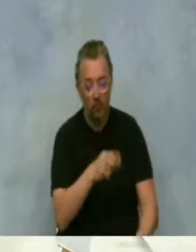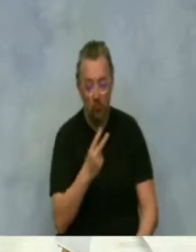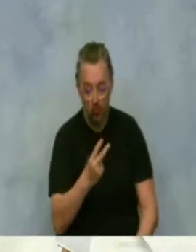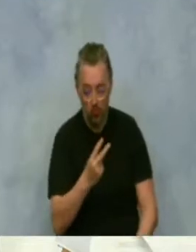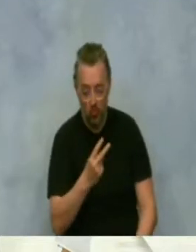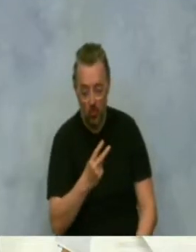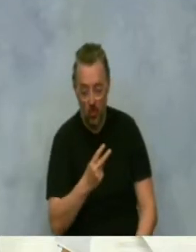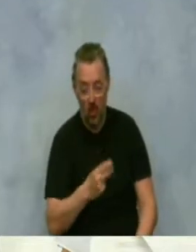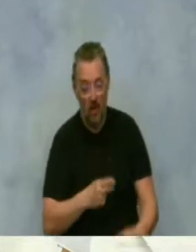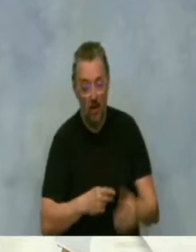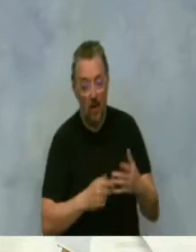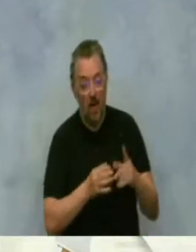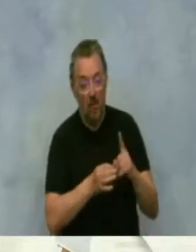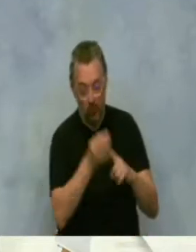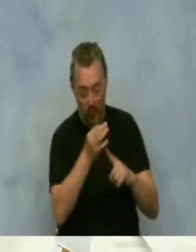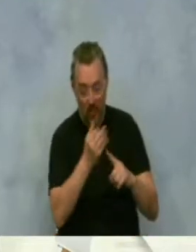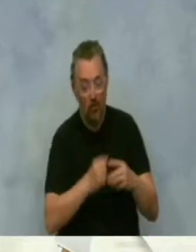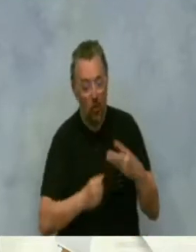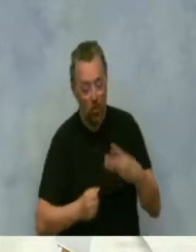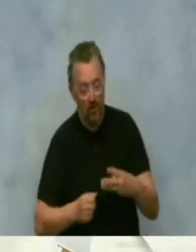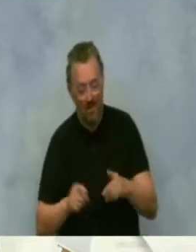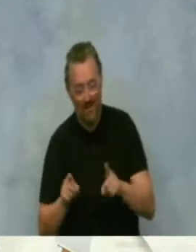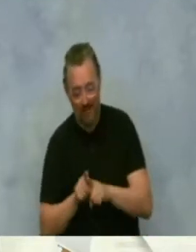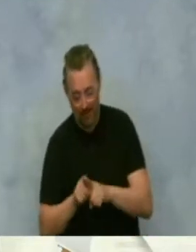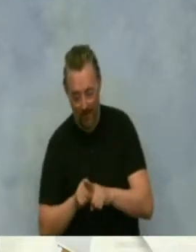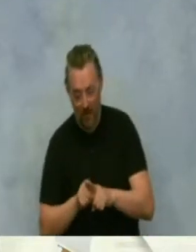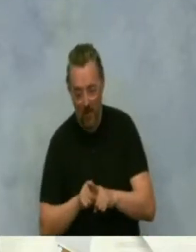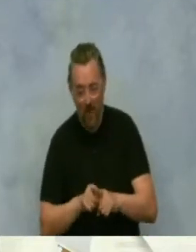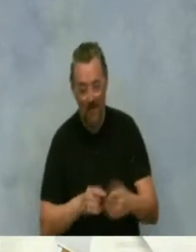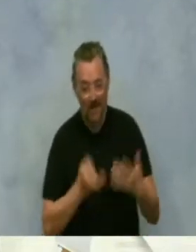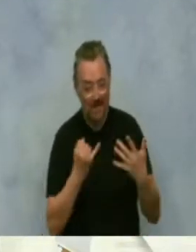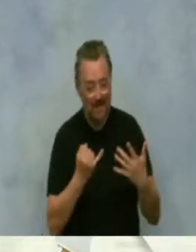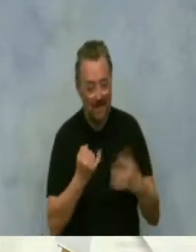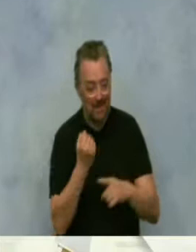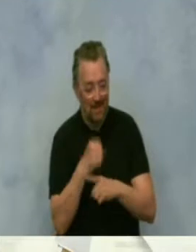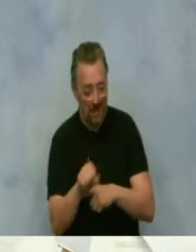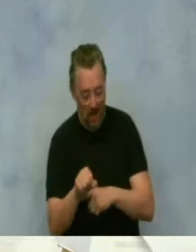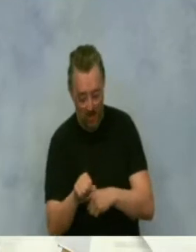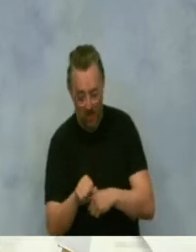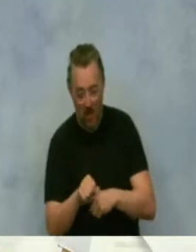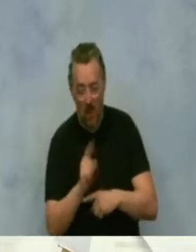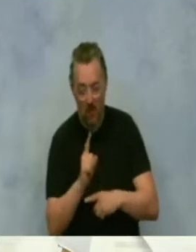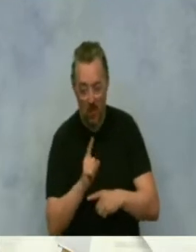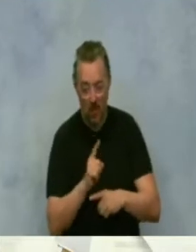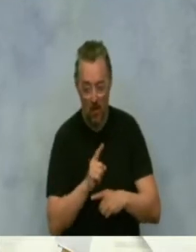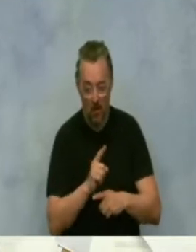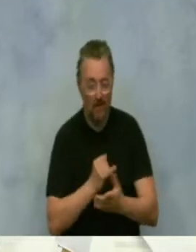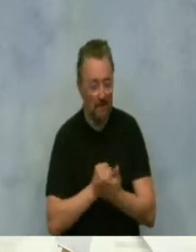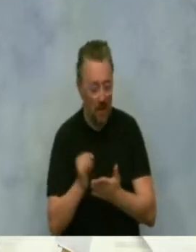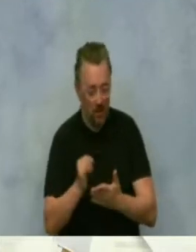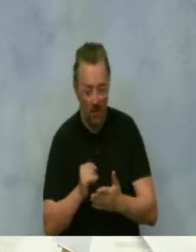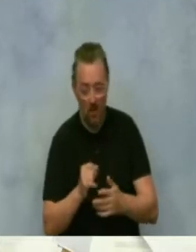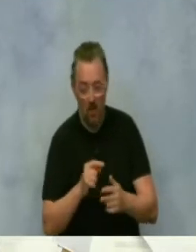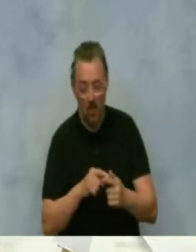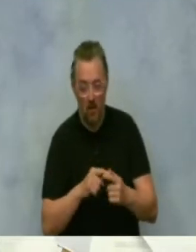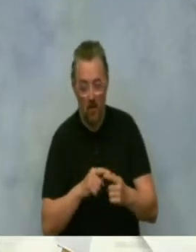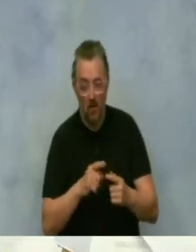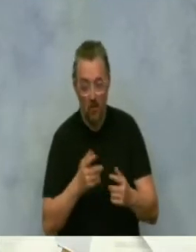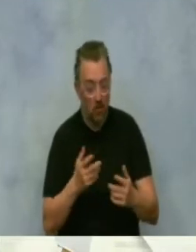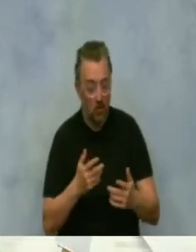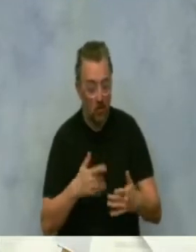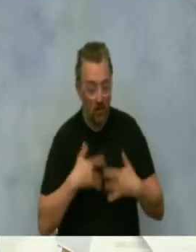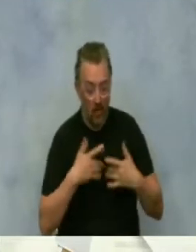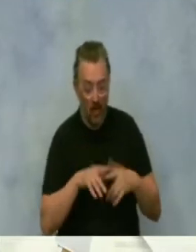3 remain the same, and I'll explain a wee bit about that in a second, and 6 have declined. But overall, our performance remains strong against